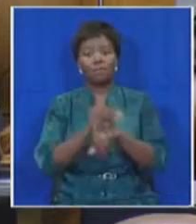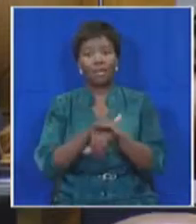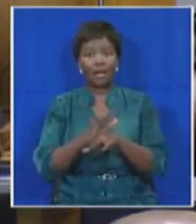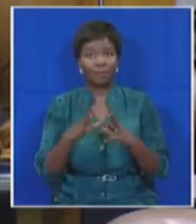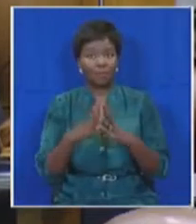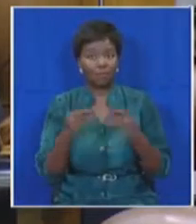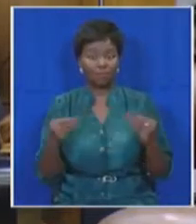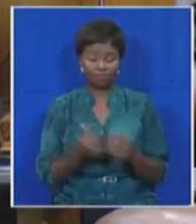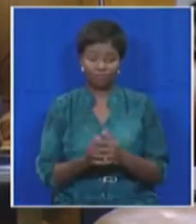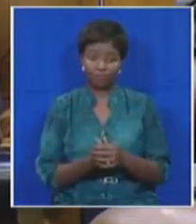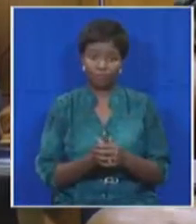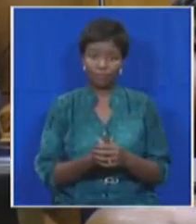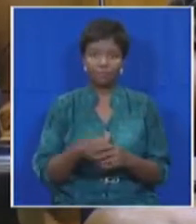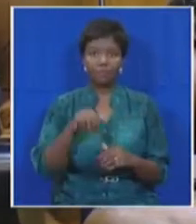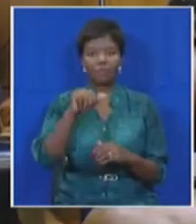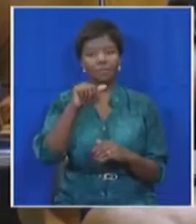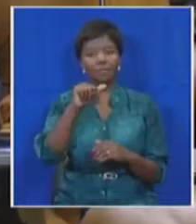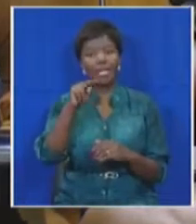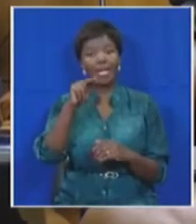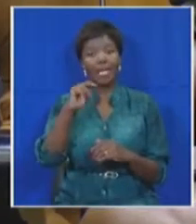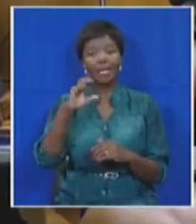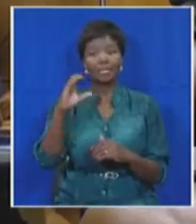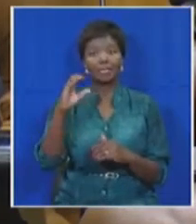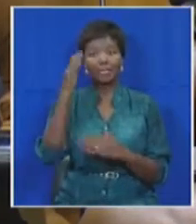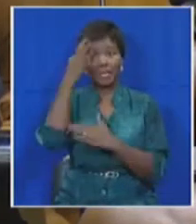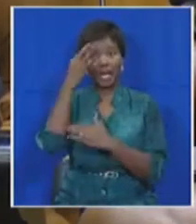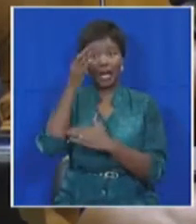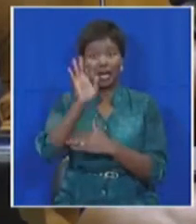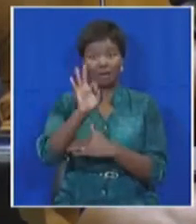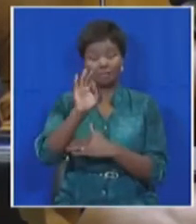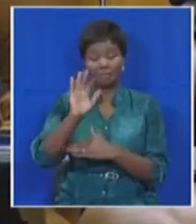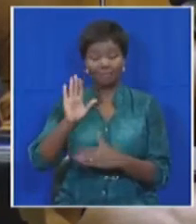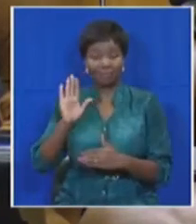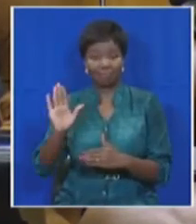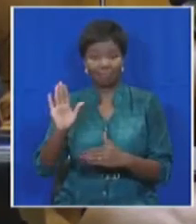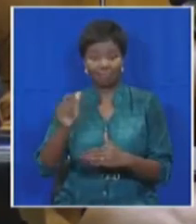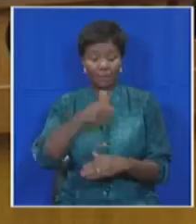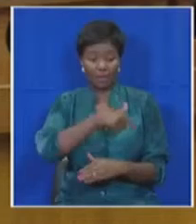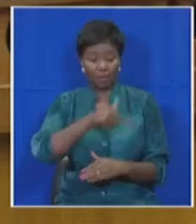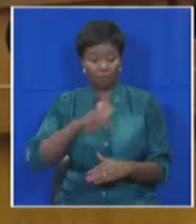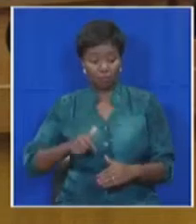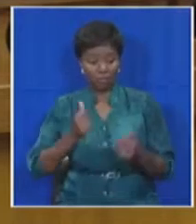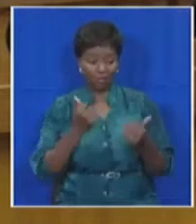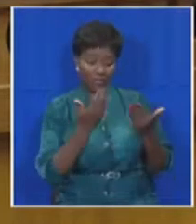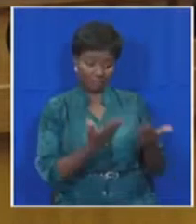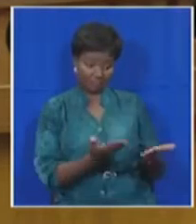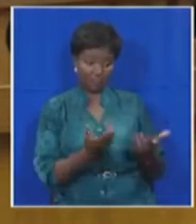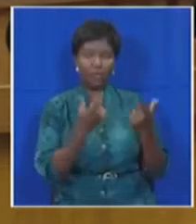The ANC government, under this president, did that.